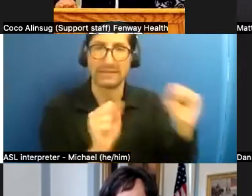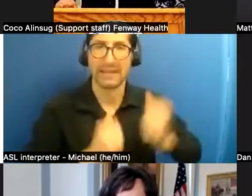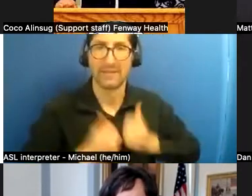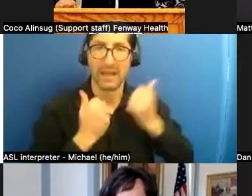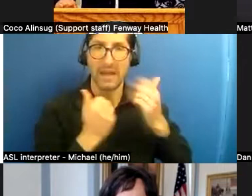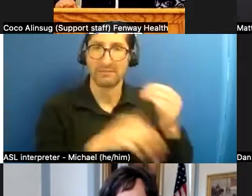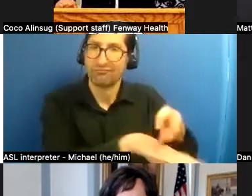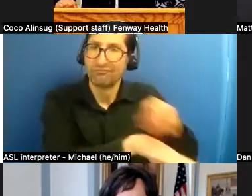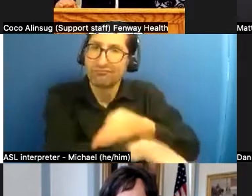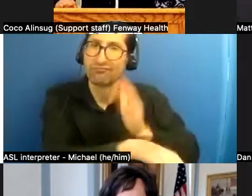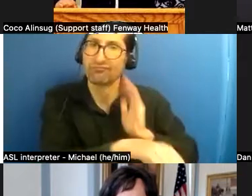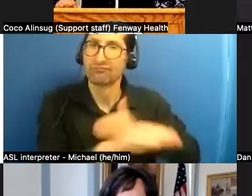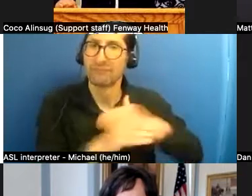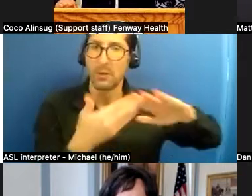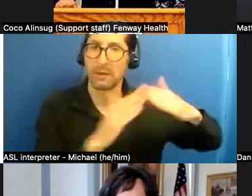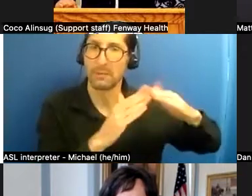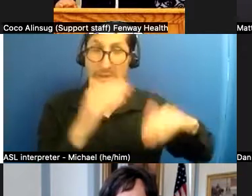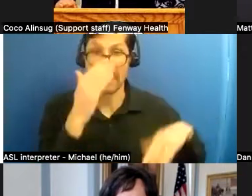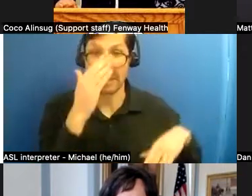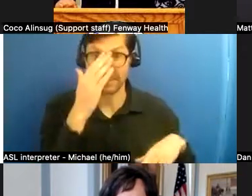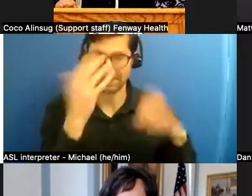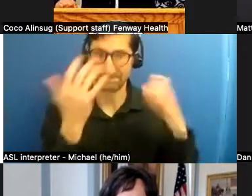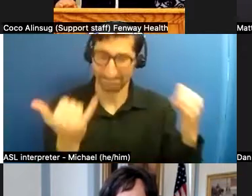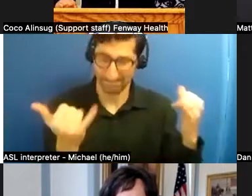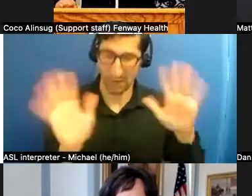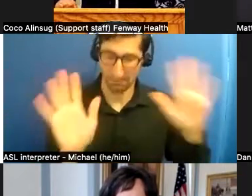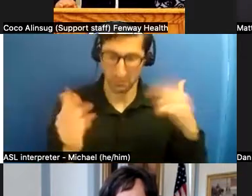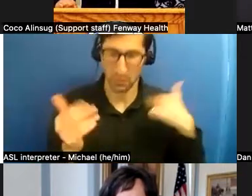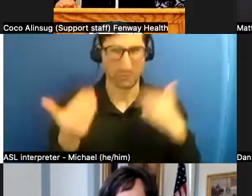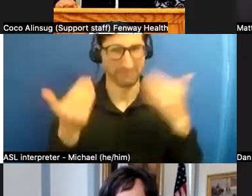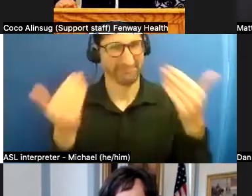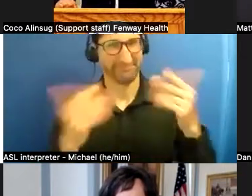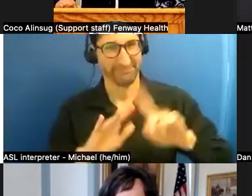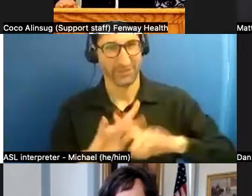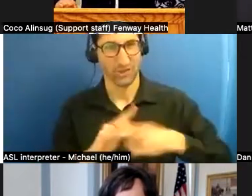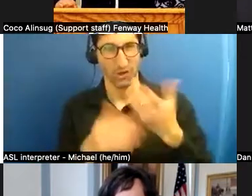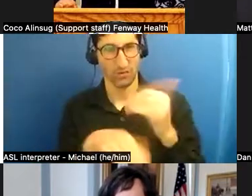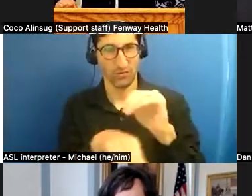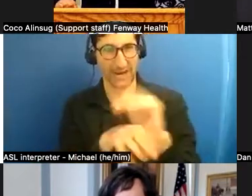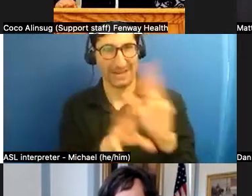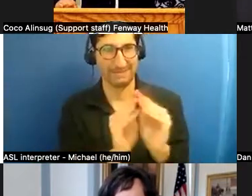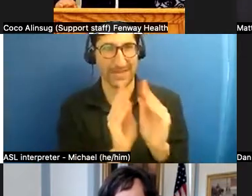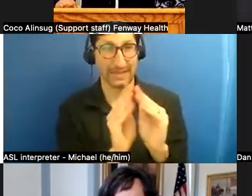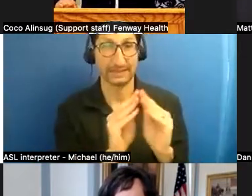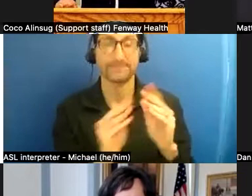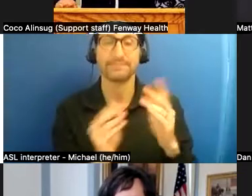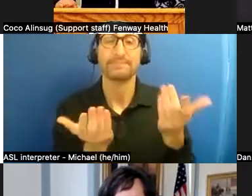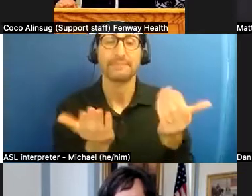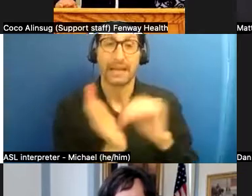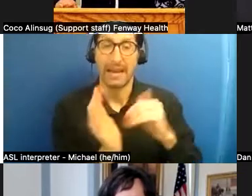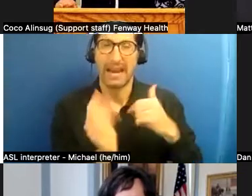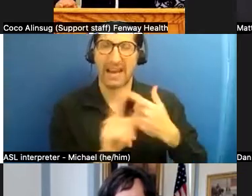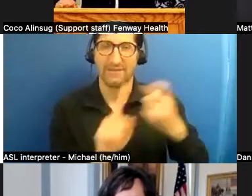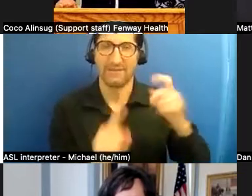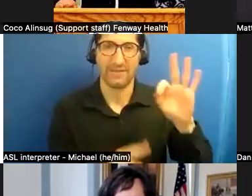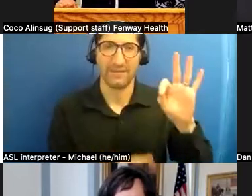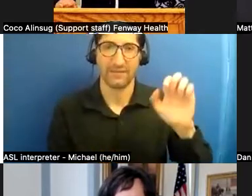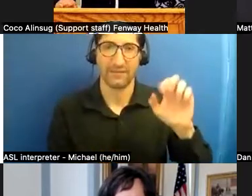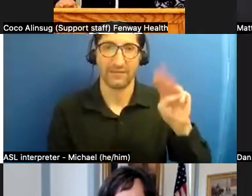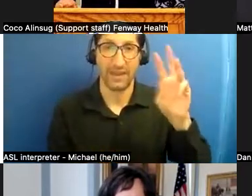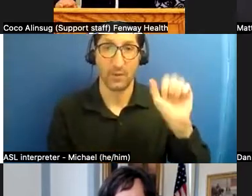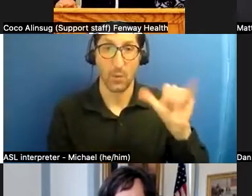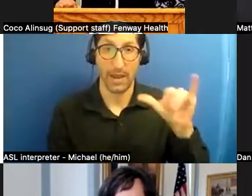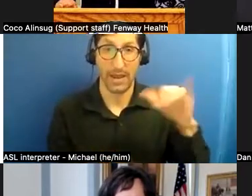our communities. So with that, let's dive in. So as I mentioned, I'm here from Fenway Health, which is an organization that